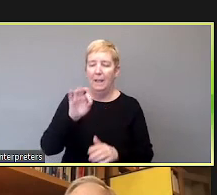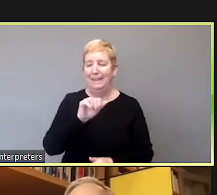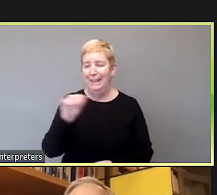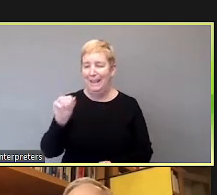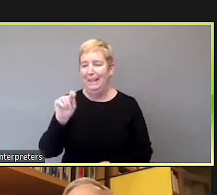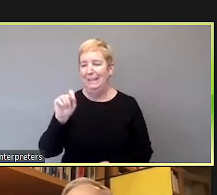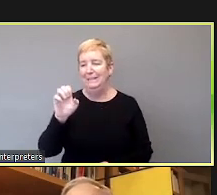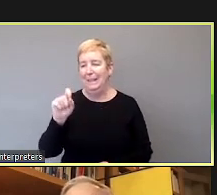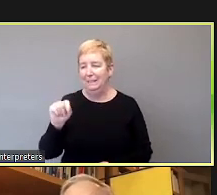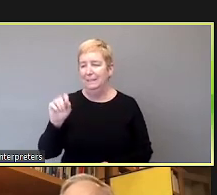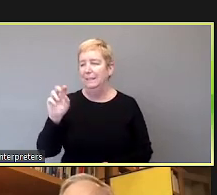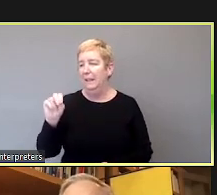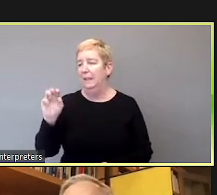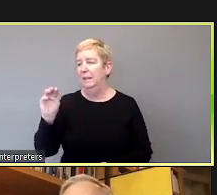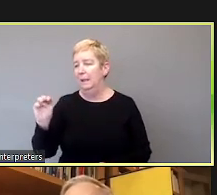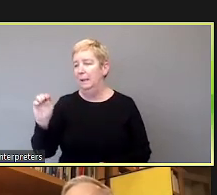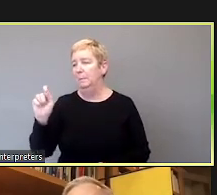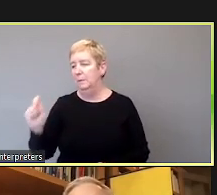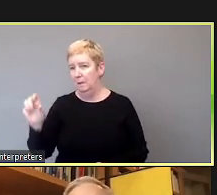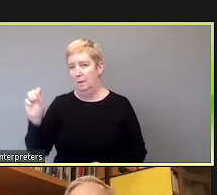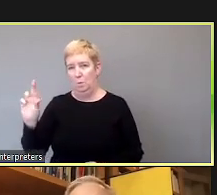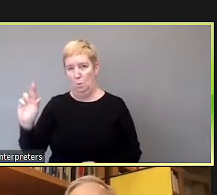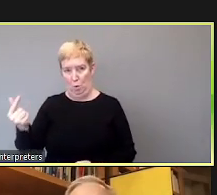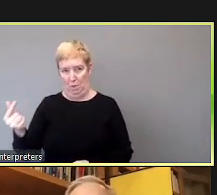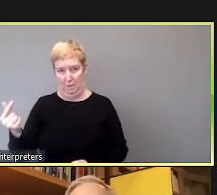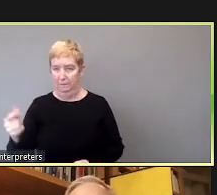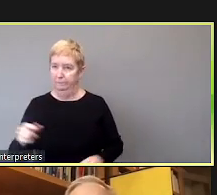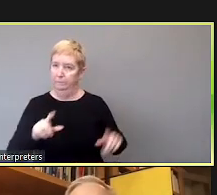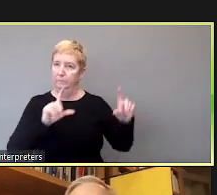findatestnm.org. It'll take you here. And